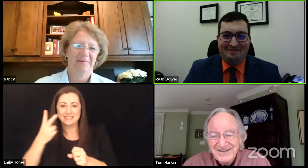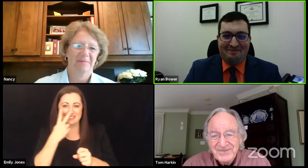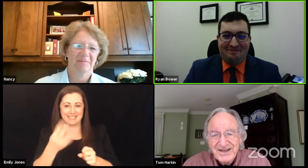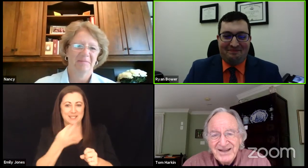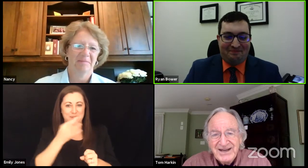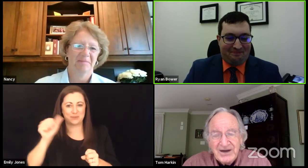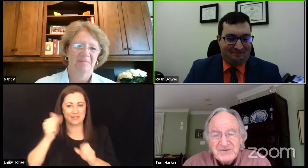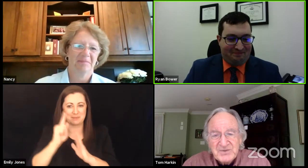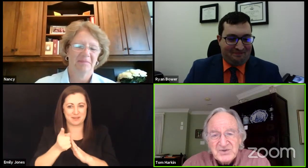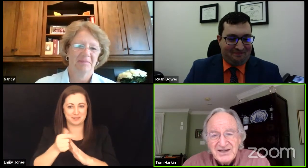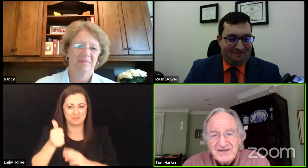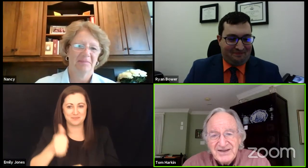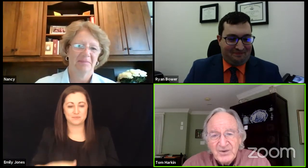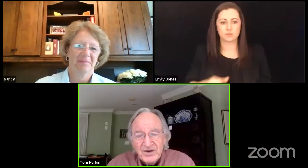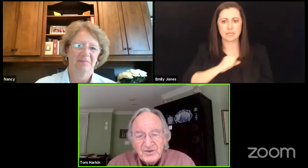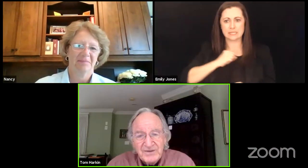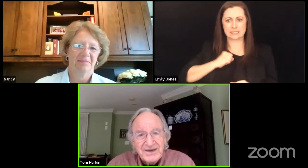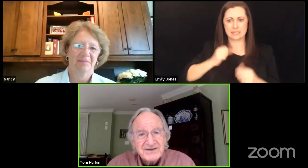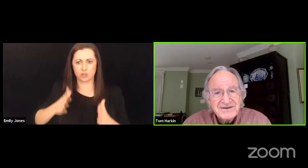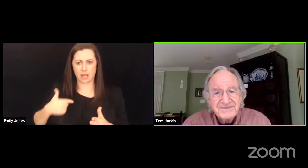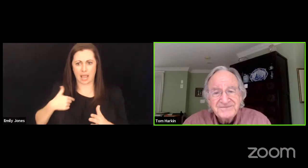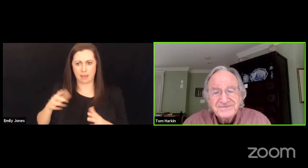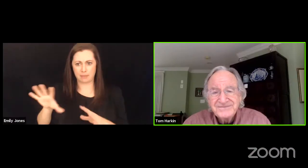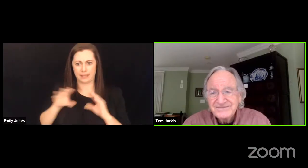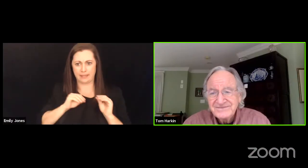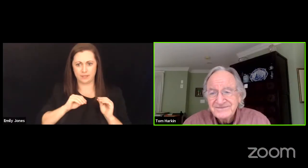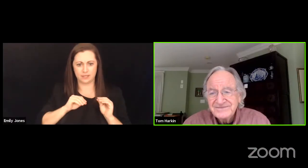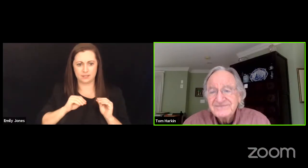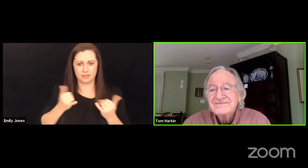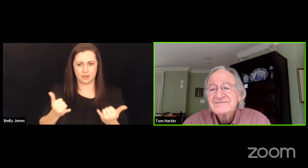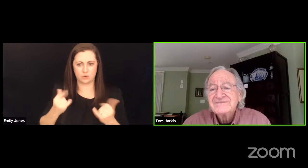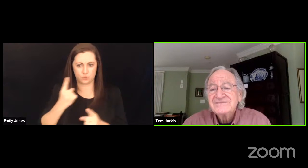minutes. Now, I'm supposed to leave and go on WebEx.